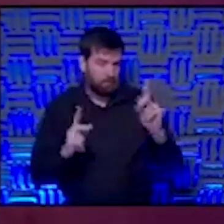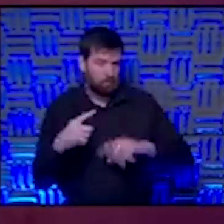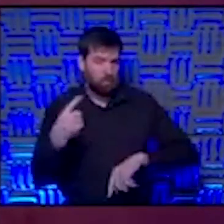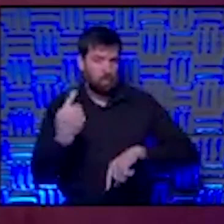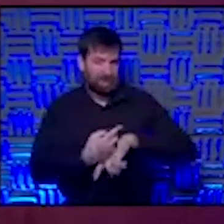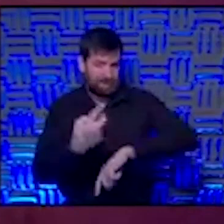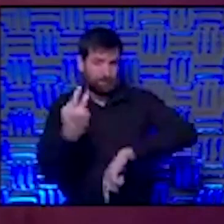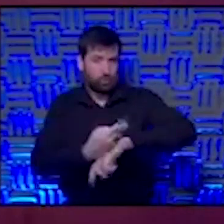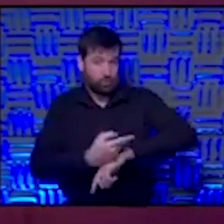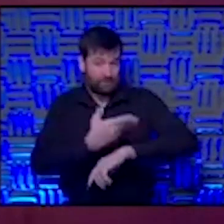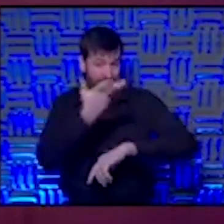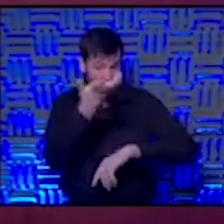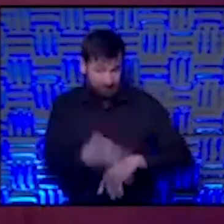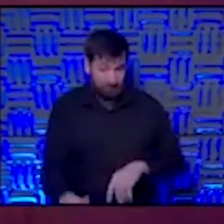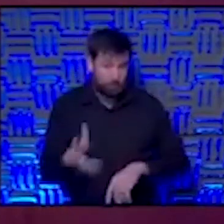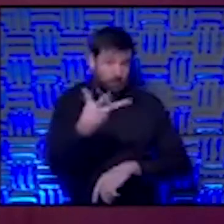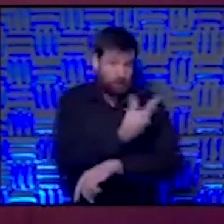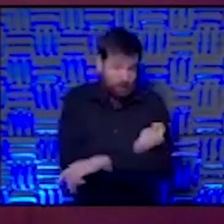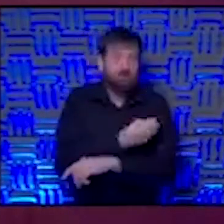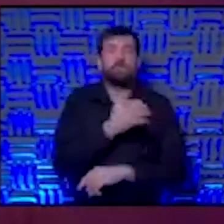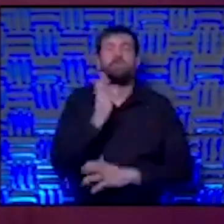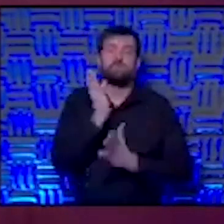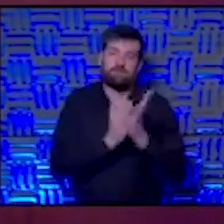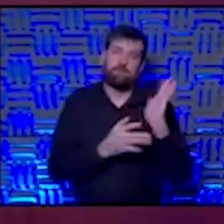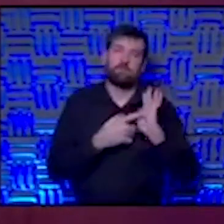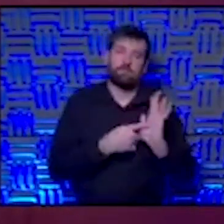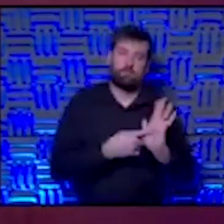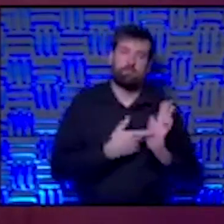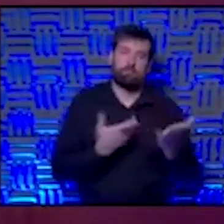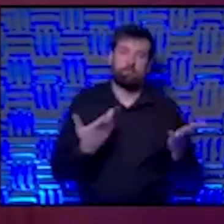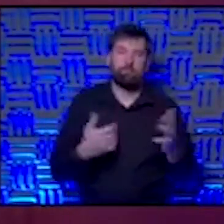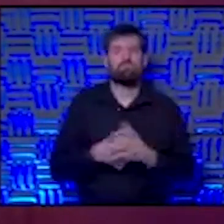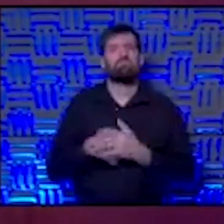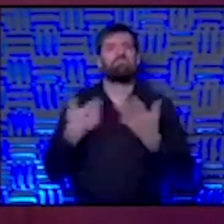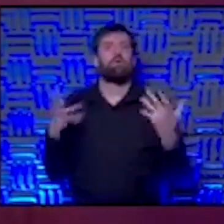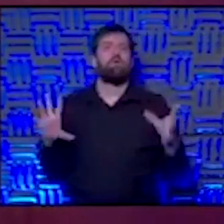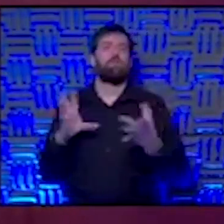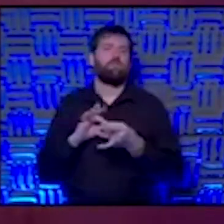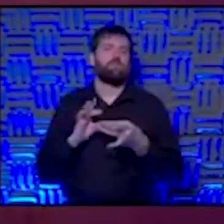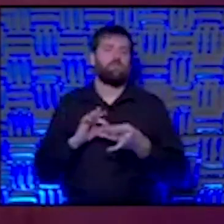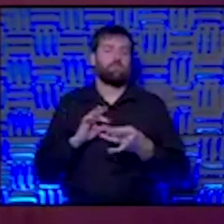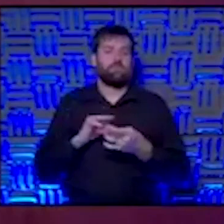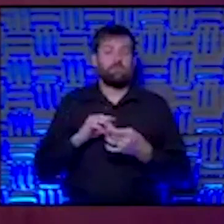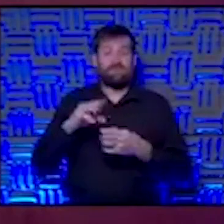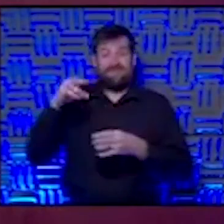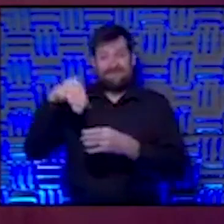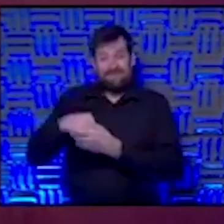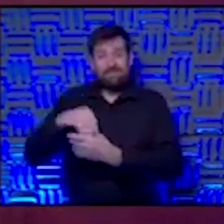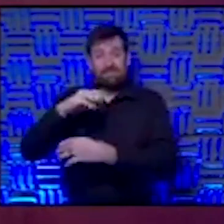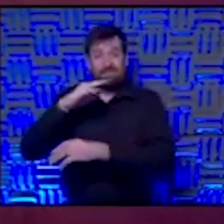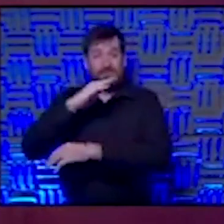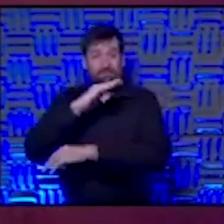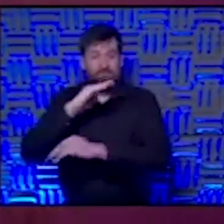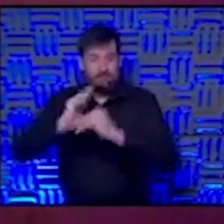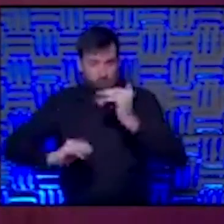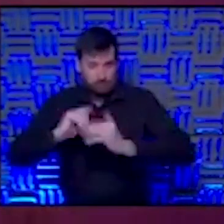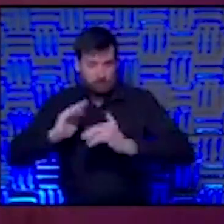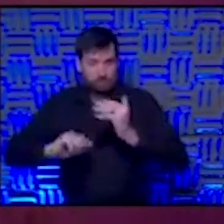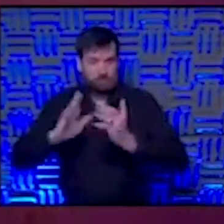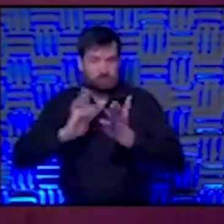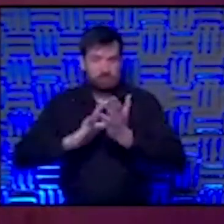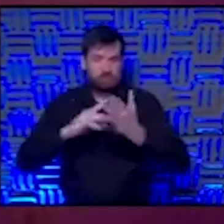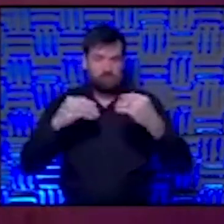or two after getting the vaccine will have some side effects. And you might have heard me mention that in the facilities, the pharmacy only comes